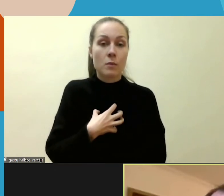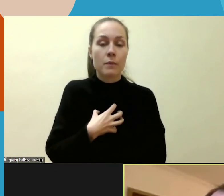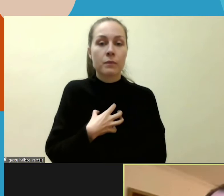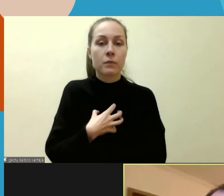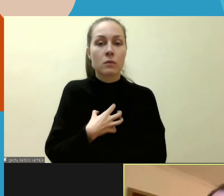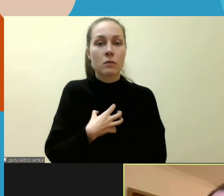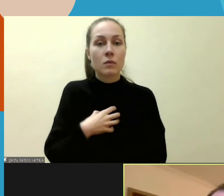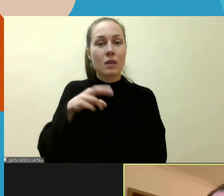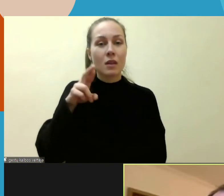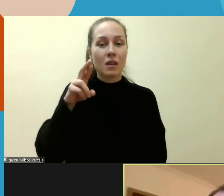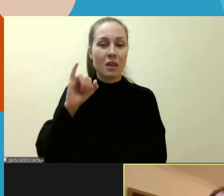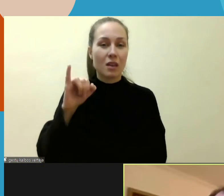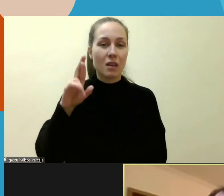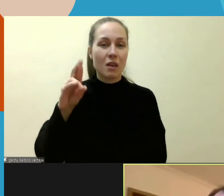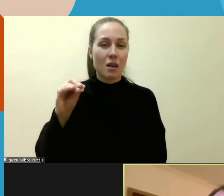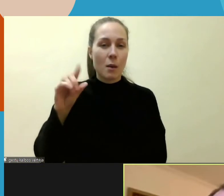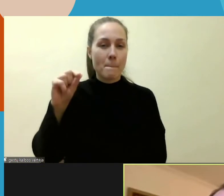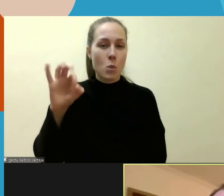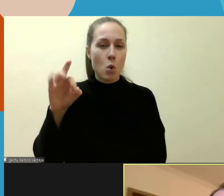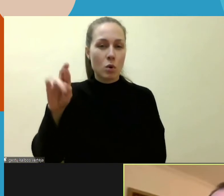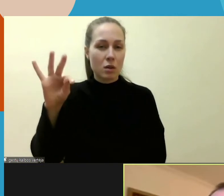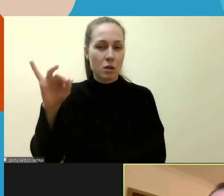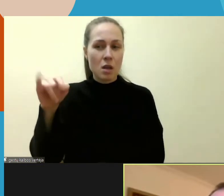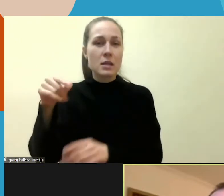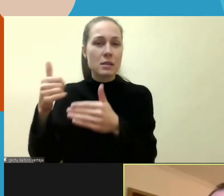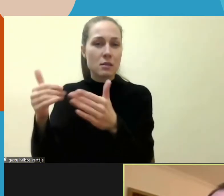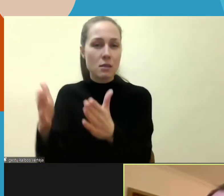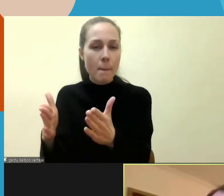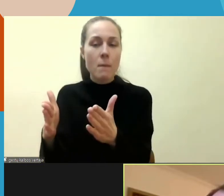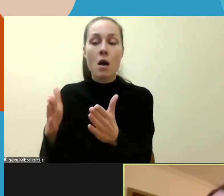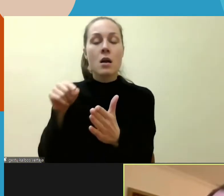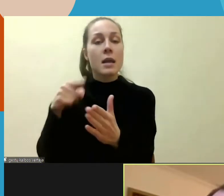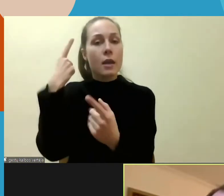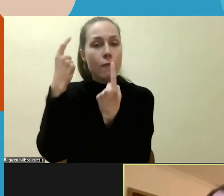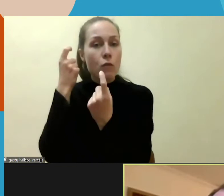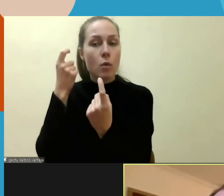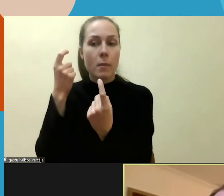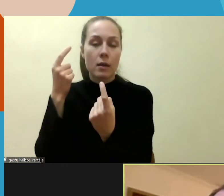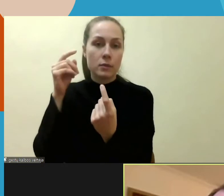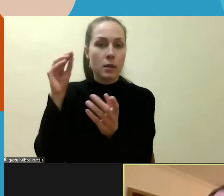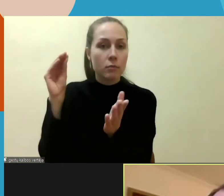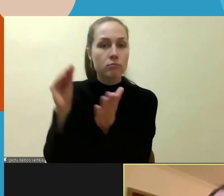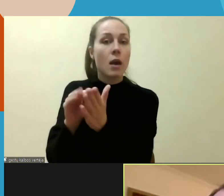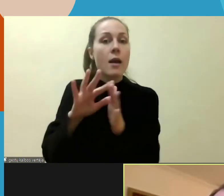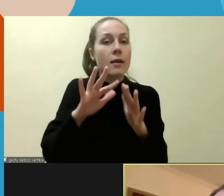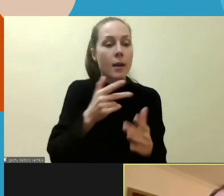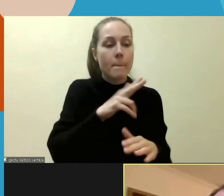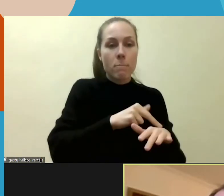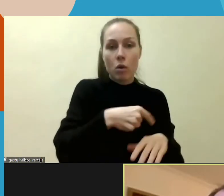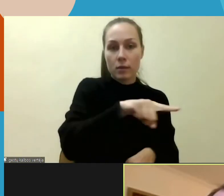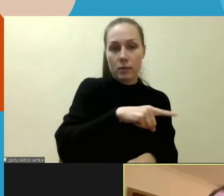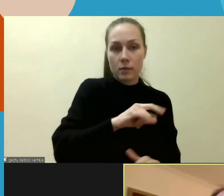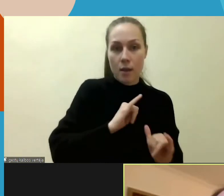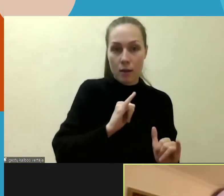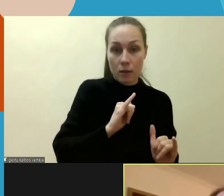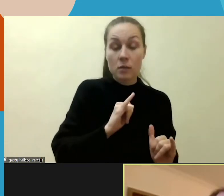police responses, because we're able to furnish the Department of Justice, the policing authority,